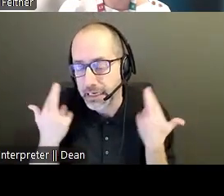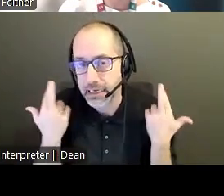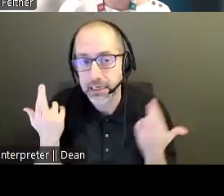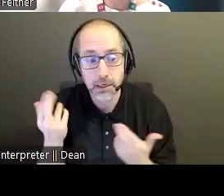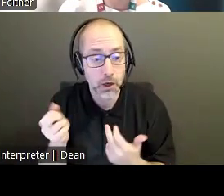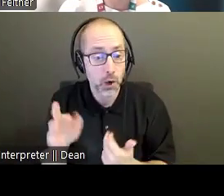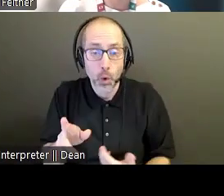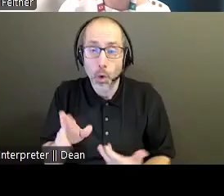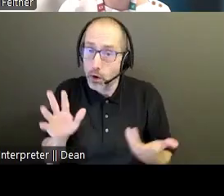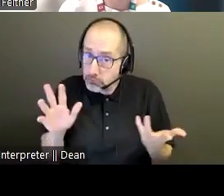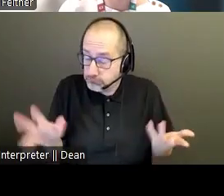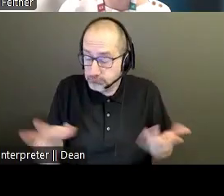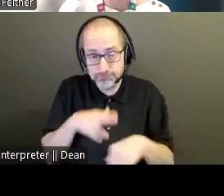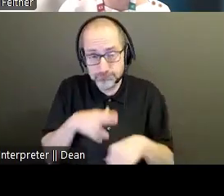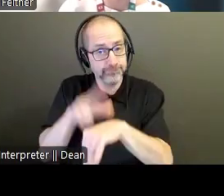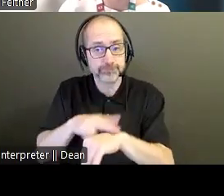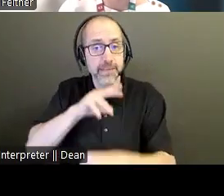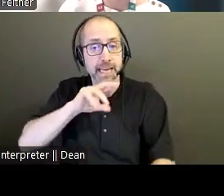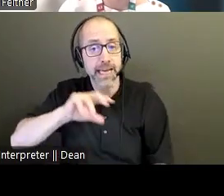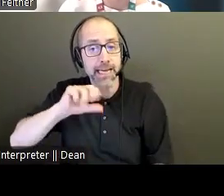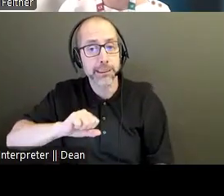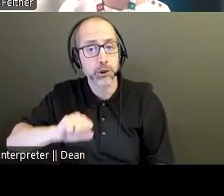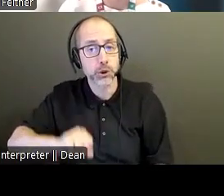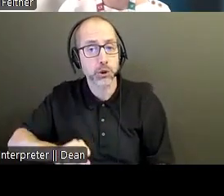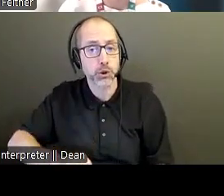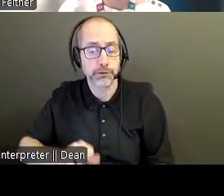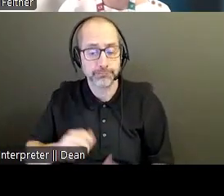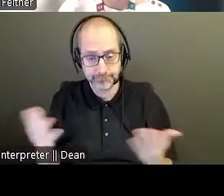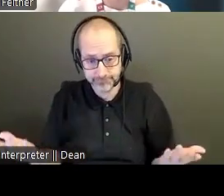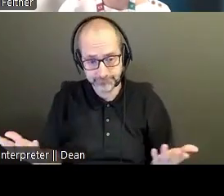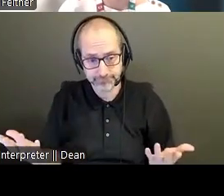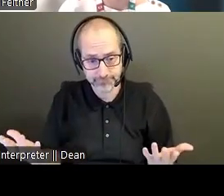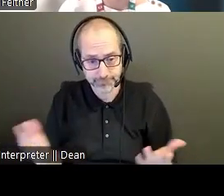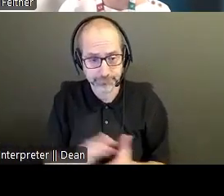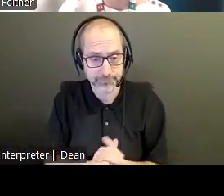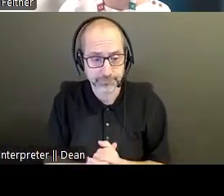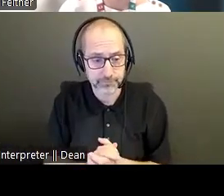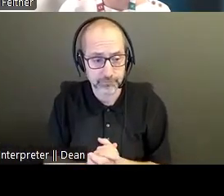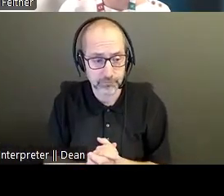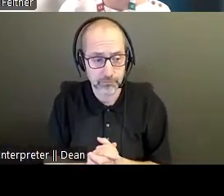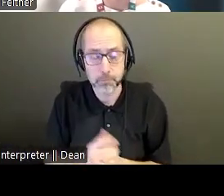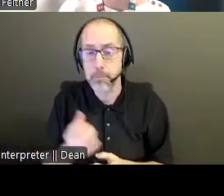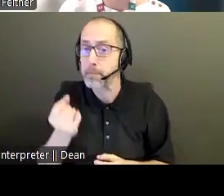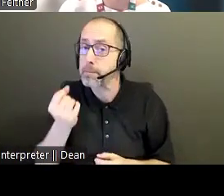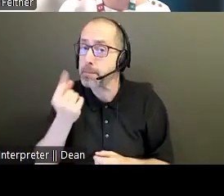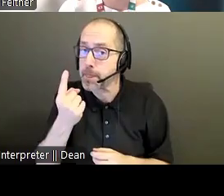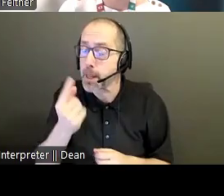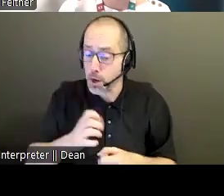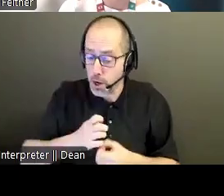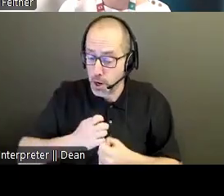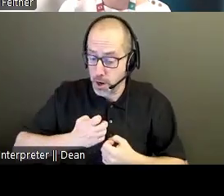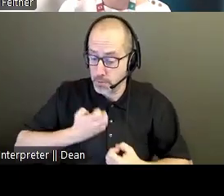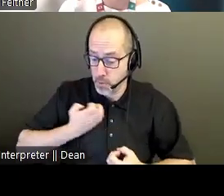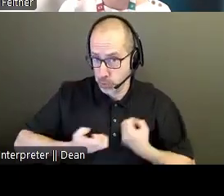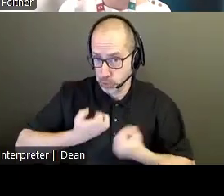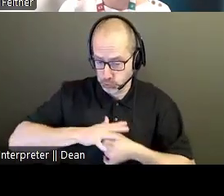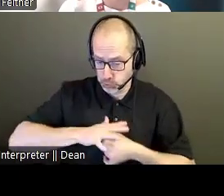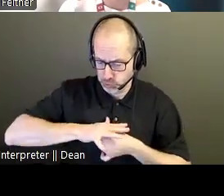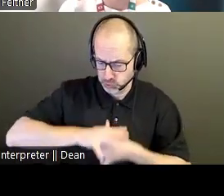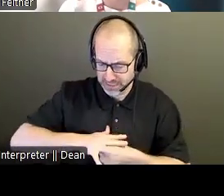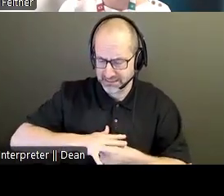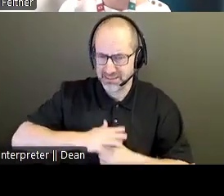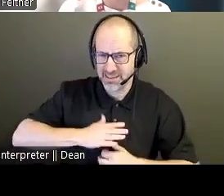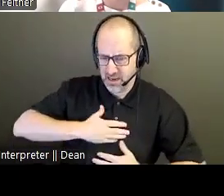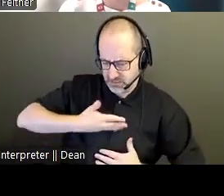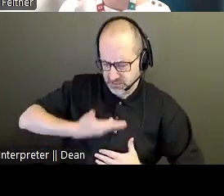aging process. One thing that we do know is that emotional distress can cause the tinnitus or make the